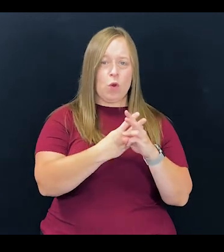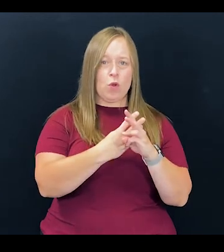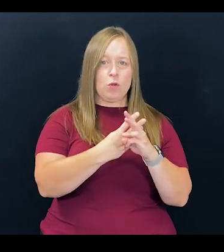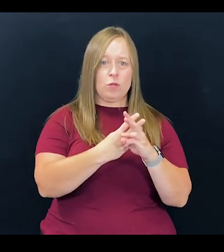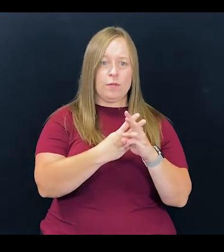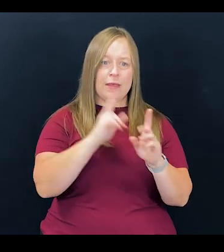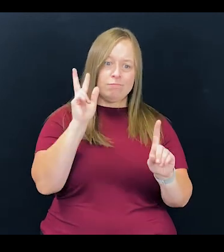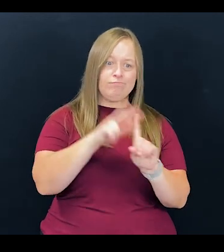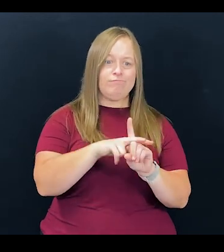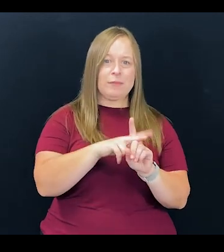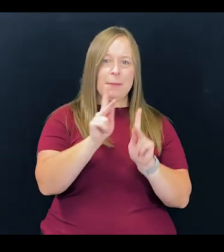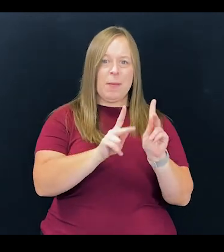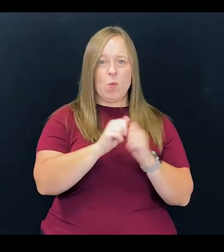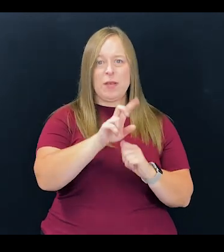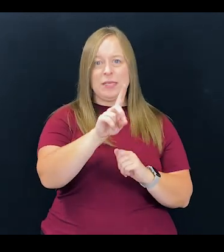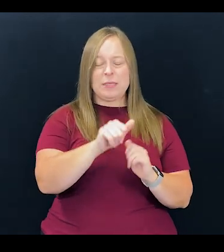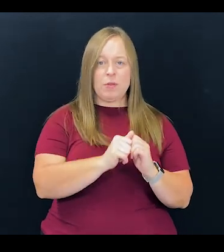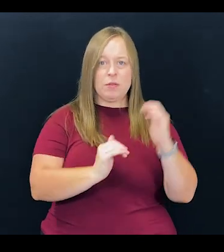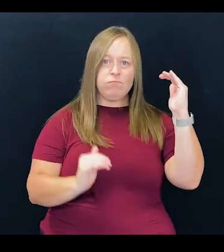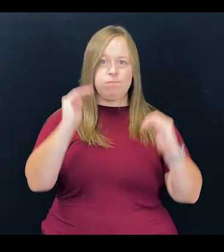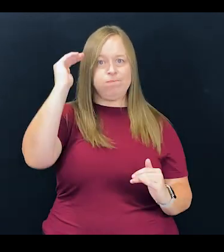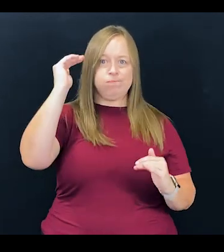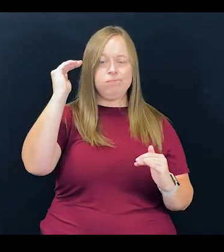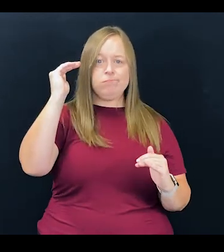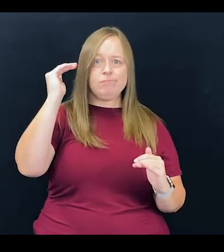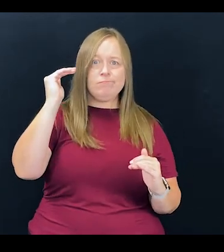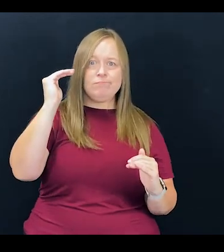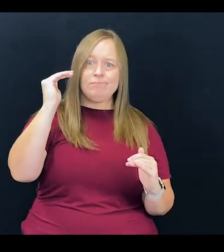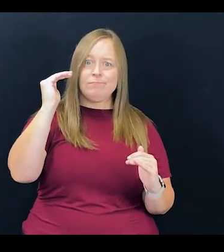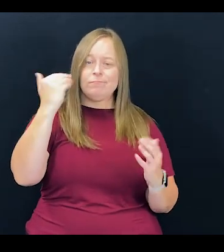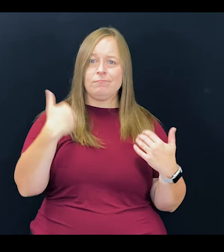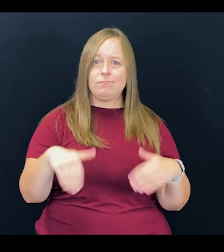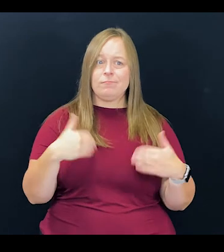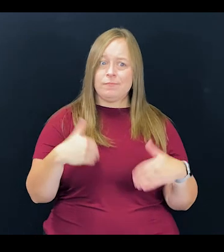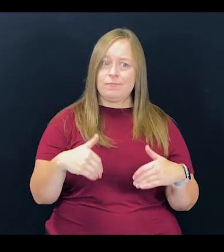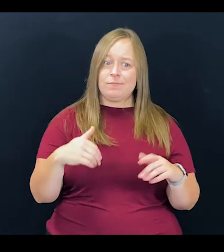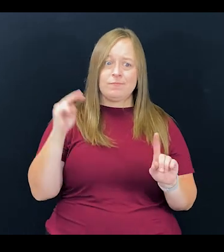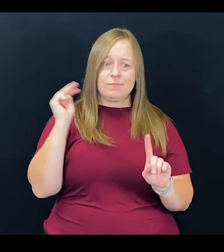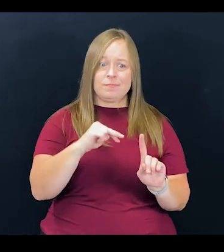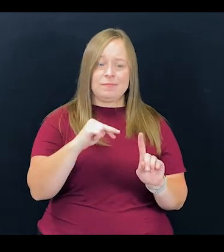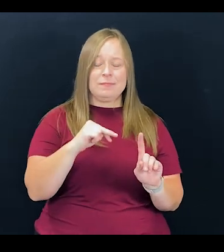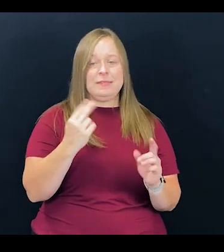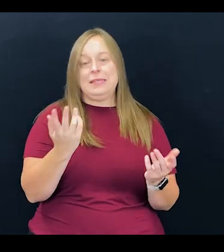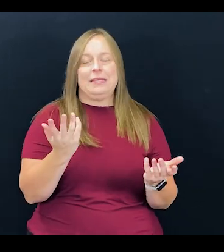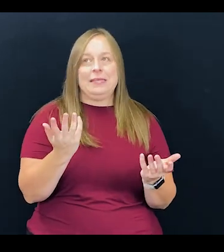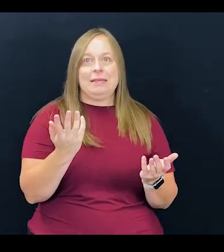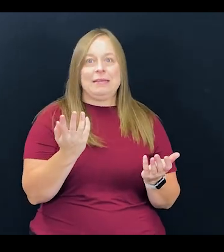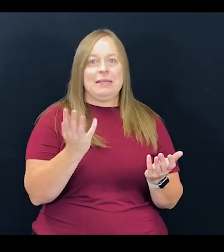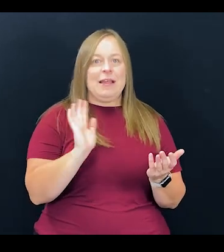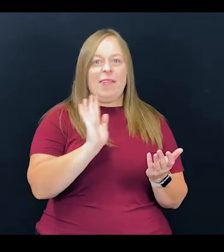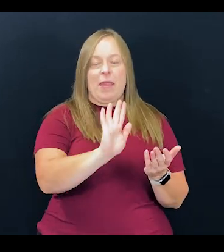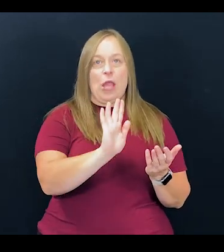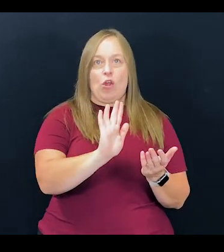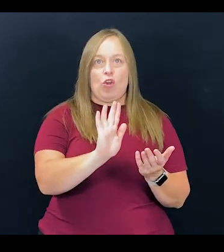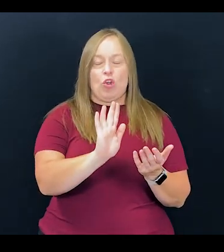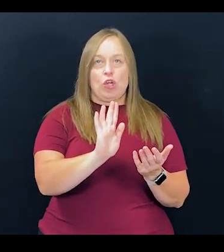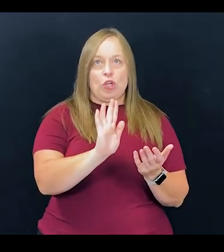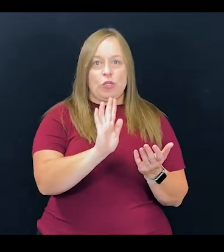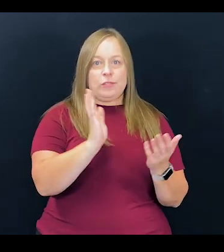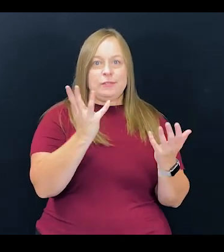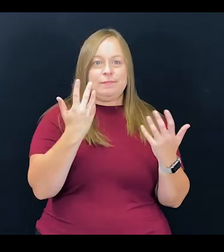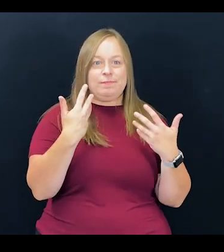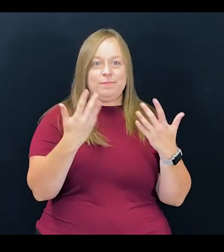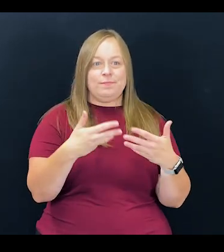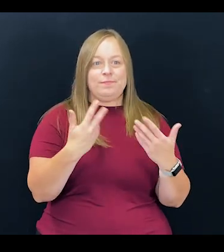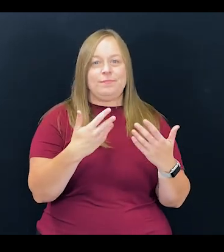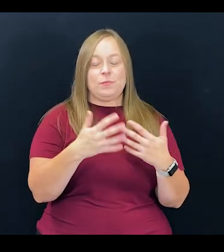our society places on people with disabilities as a whole. And by that, I mean that there